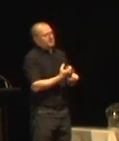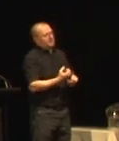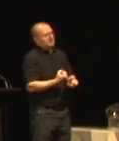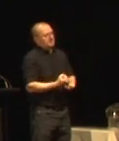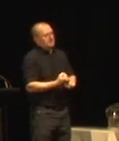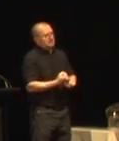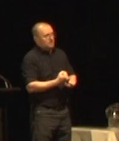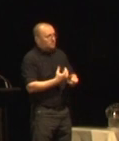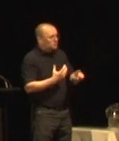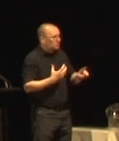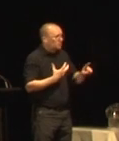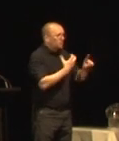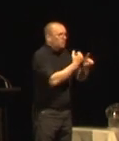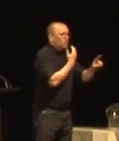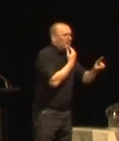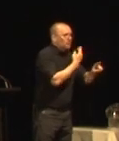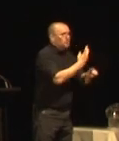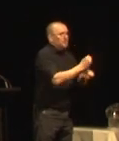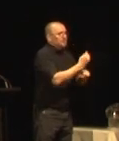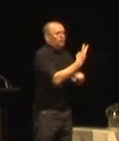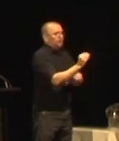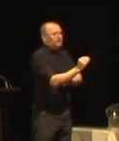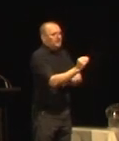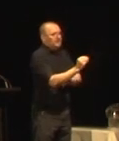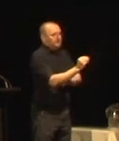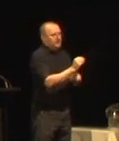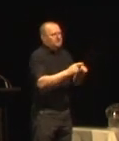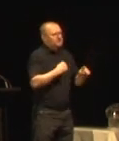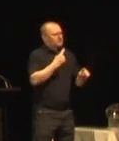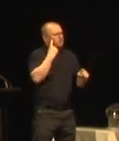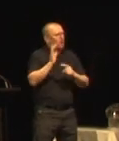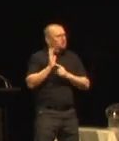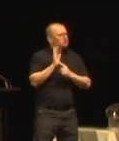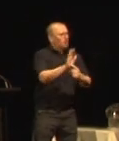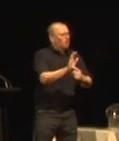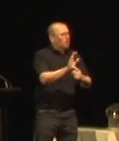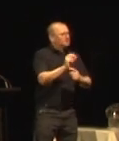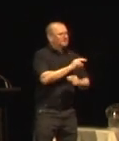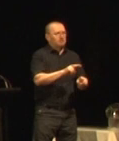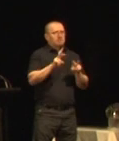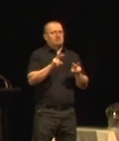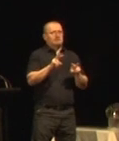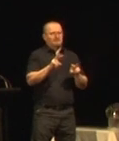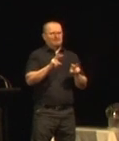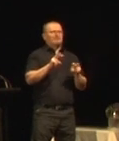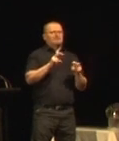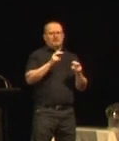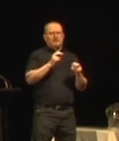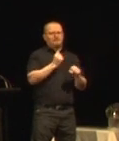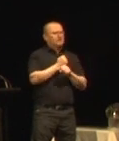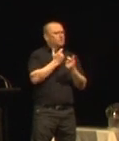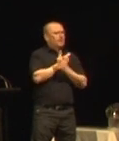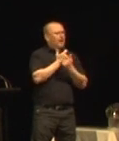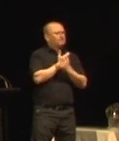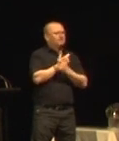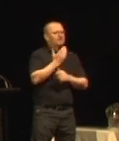2030. When I show this, a lot of times people who aren't familiar with it, it sort of makes you laugh. That's not a bad thing. It's